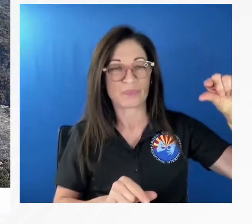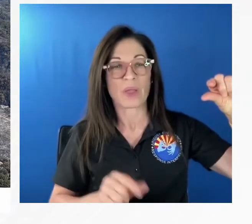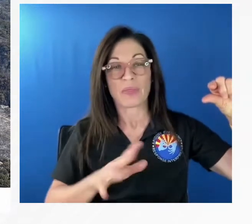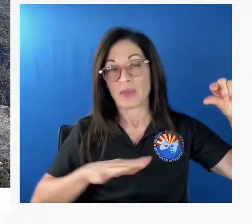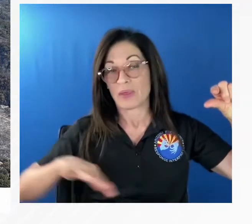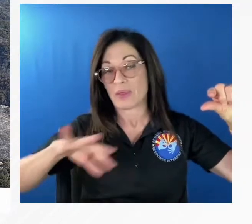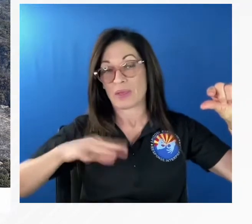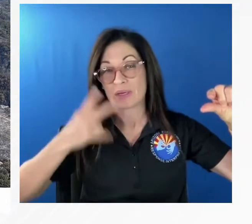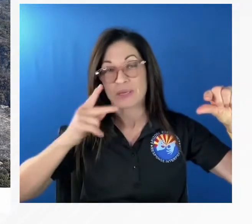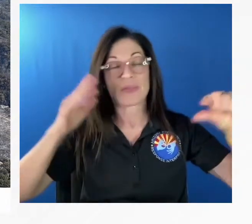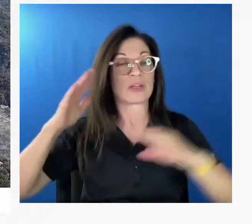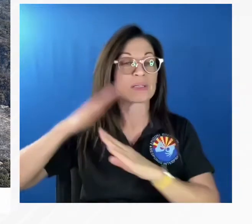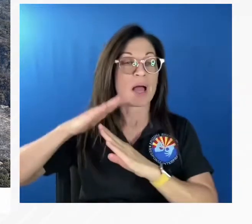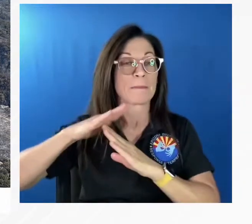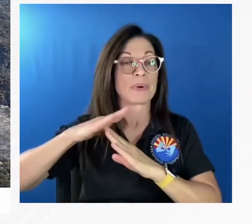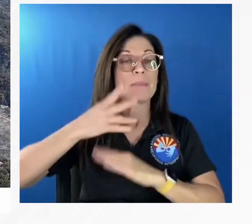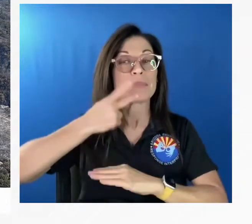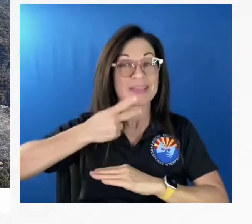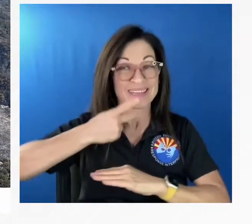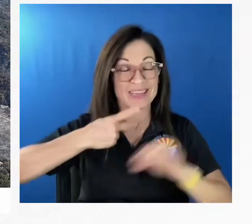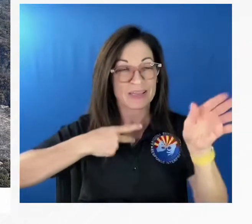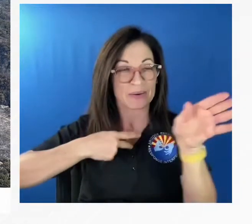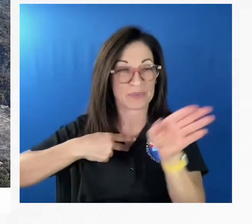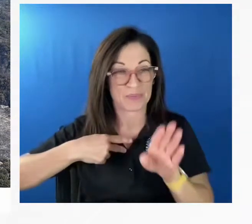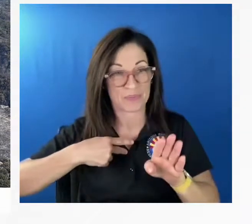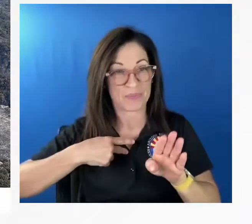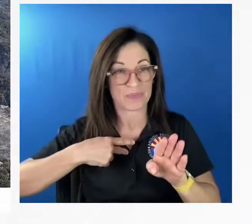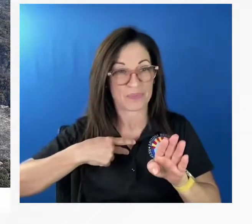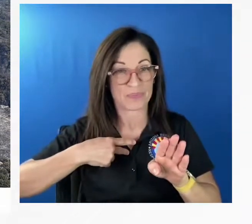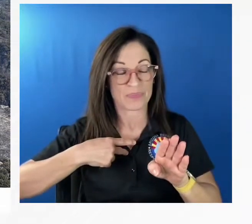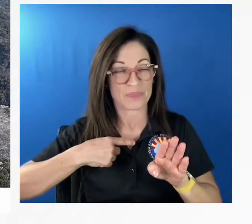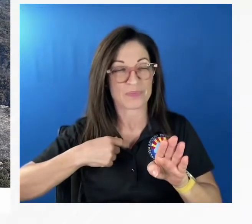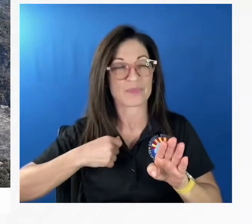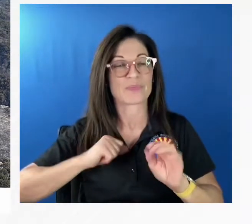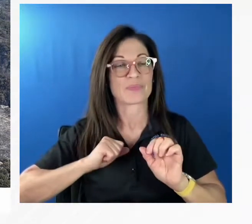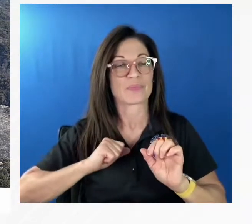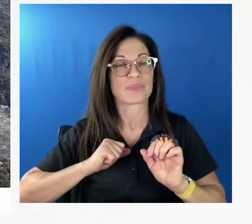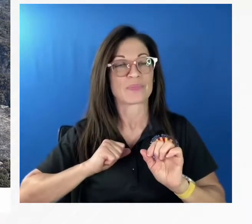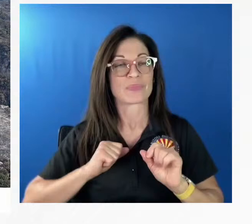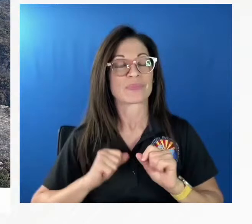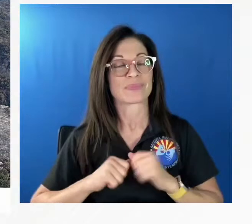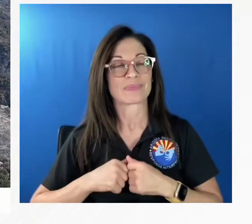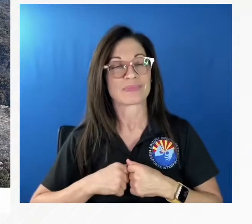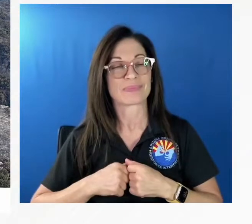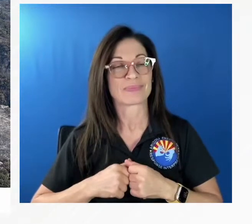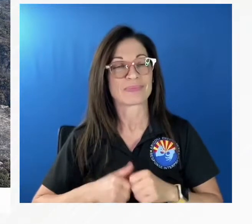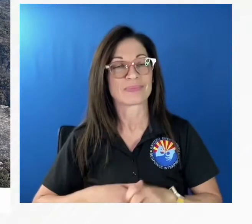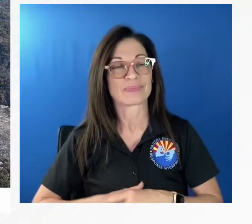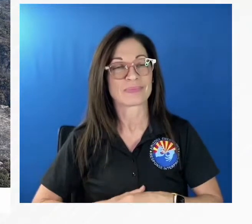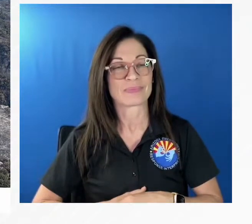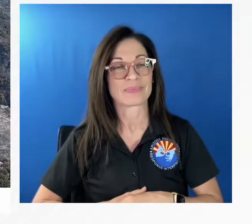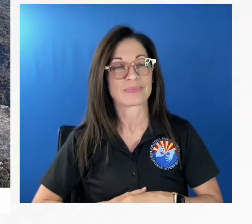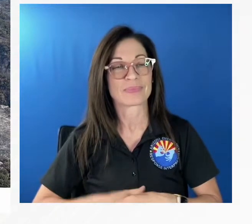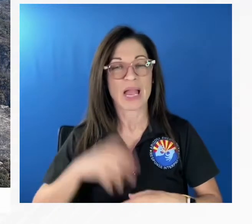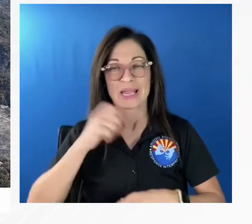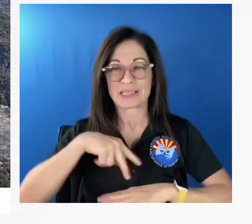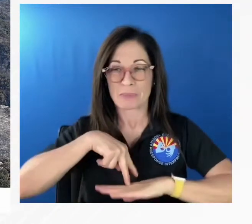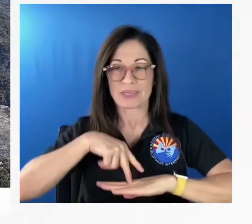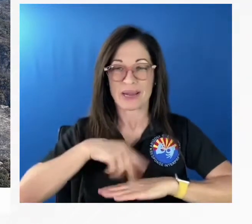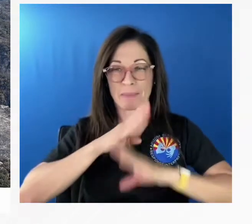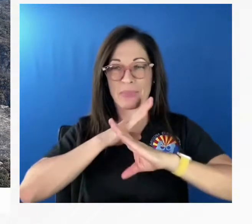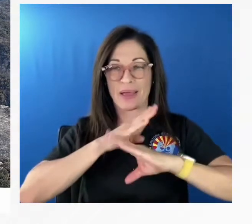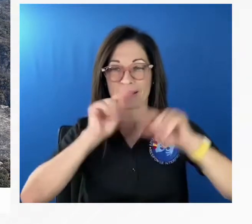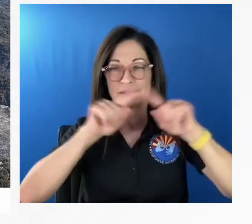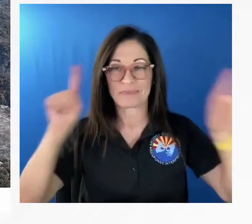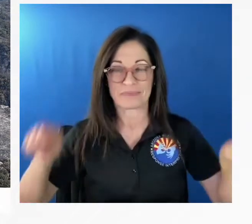on the top here where it's pink, and then coming down. Sorry, I'm blocking halfy, aren't I? And then coming down here where the retardant line